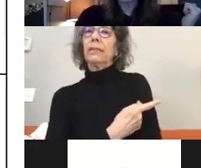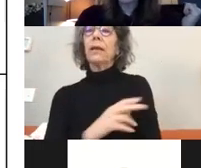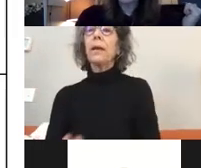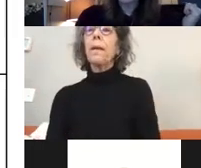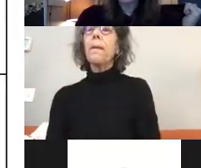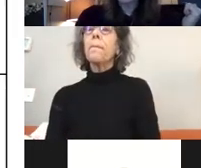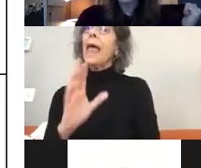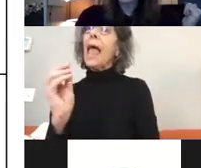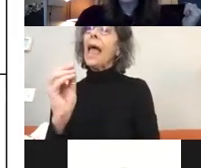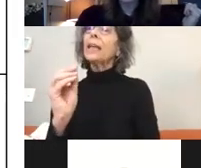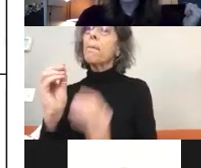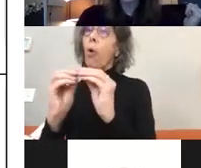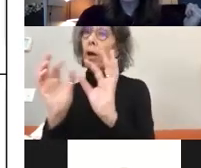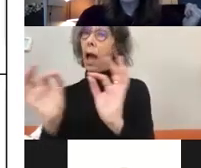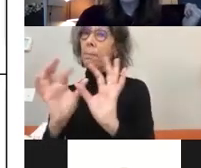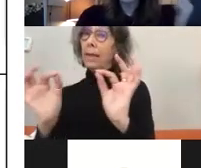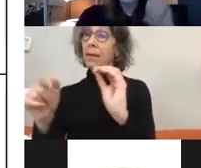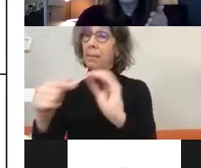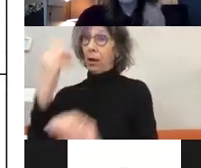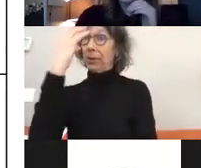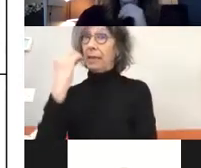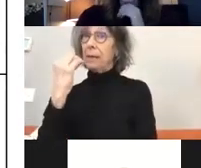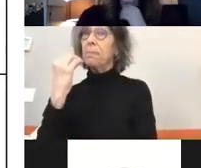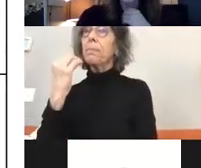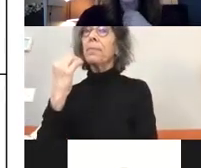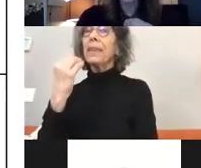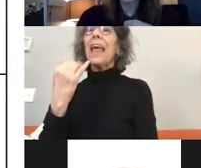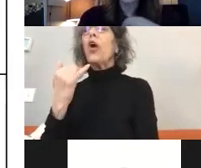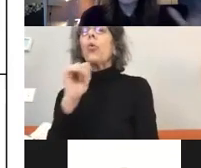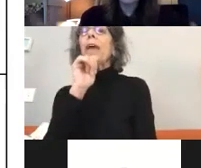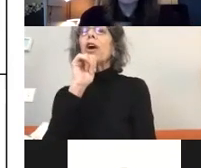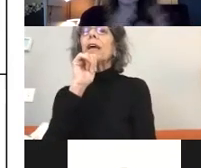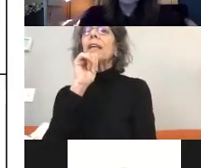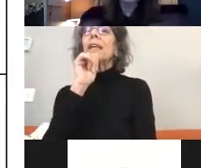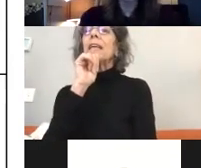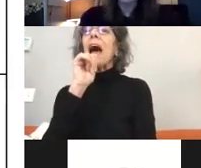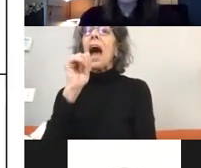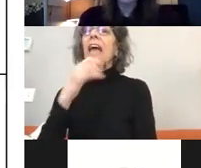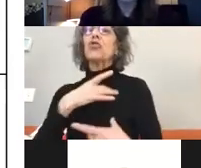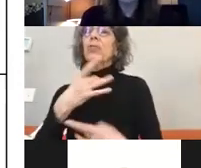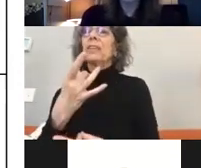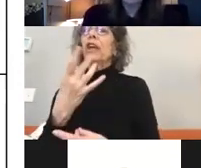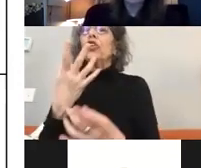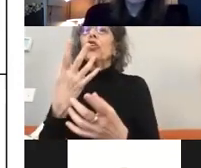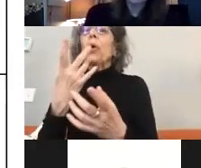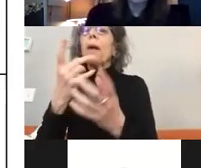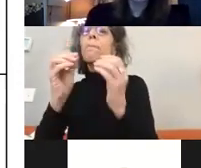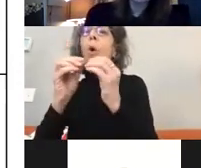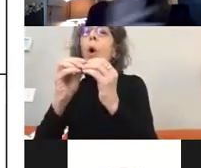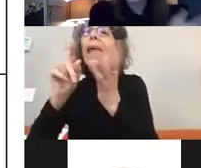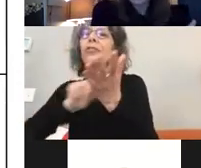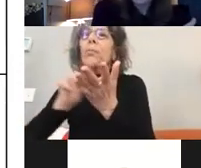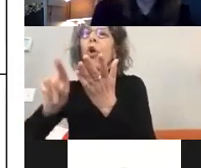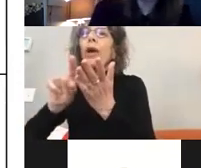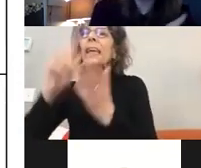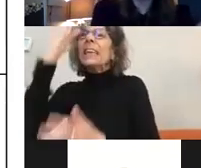in Parkinson's. We are like now interested in looking at even like exploring sleep further in